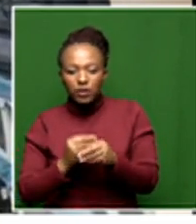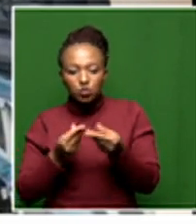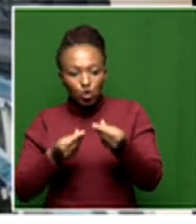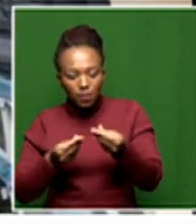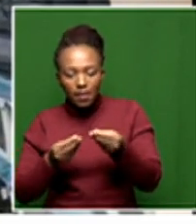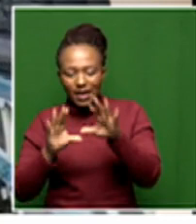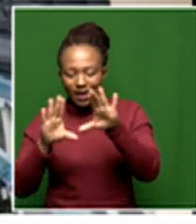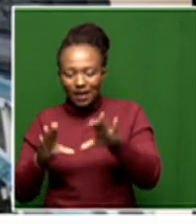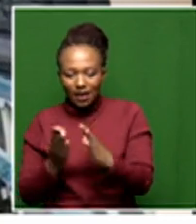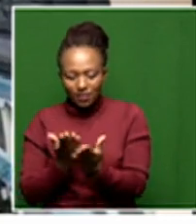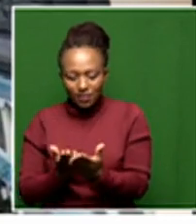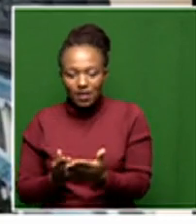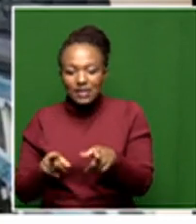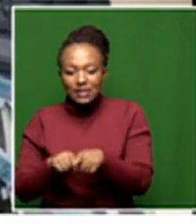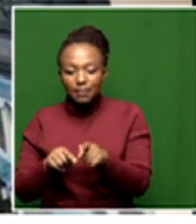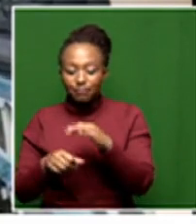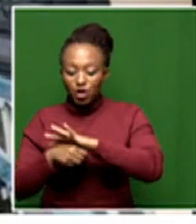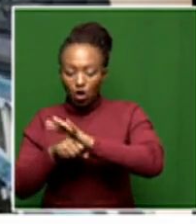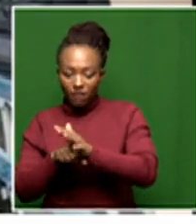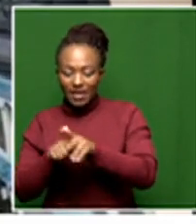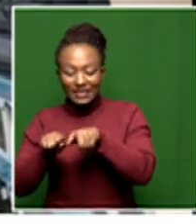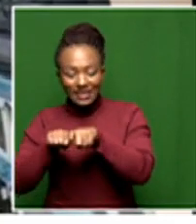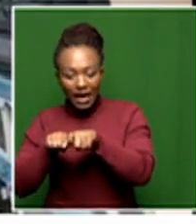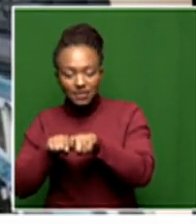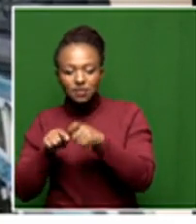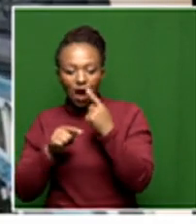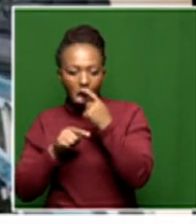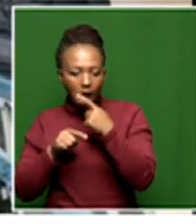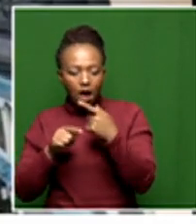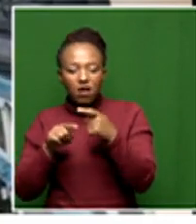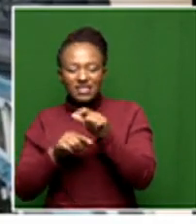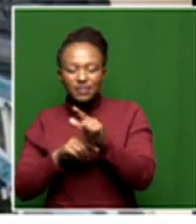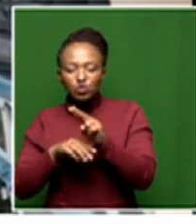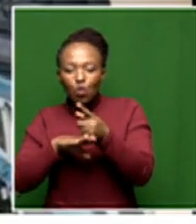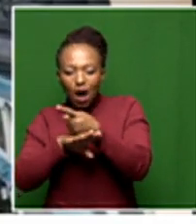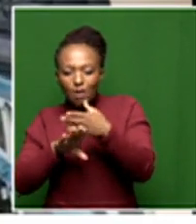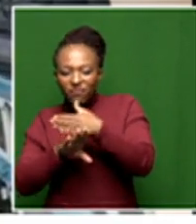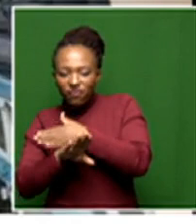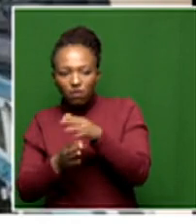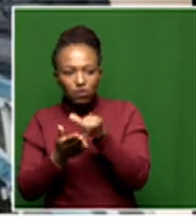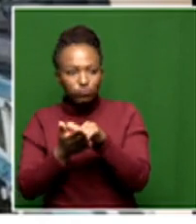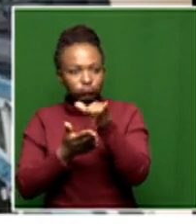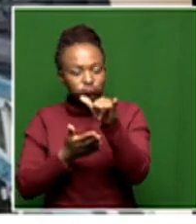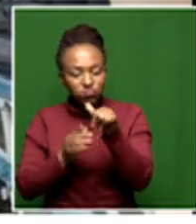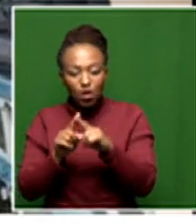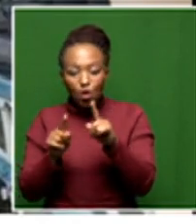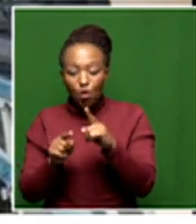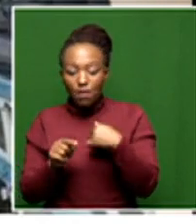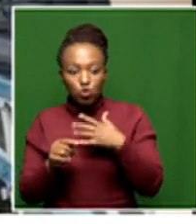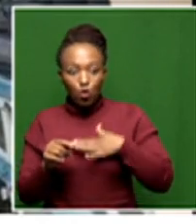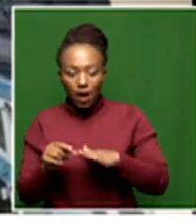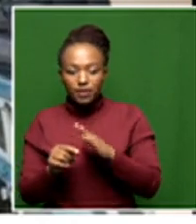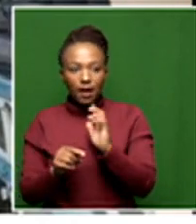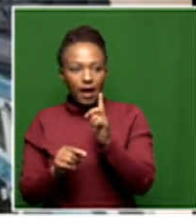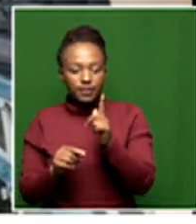that you would need. There's a COVID test that you need to undertake 72 hours before travel. So all of those things, you just stay on top of it, because the last thing that you want to